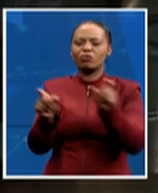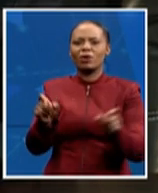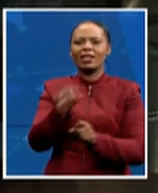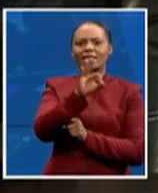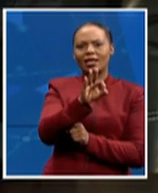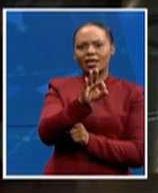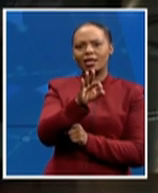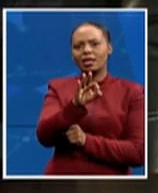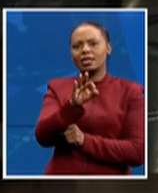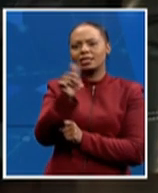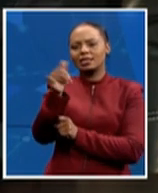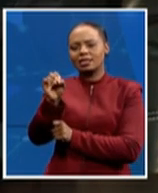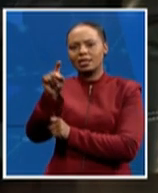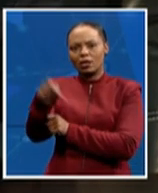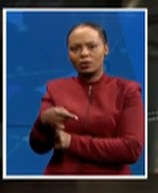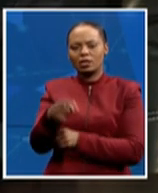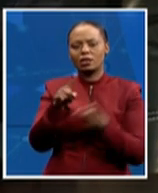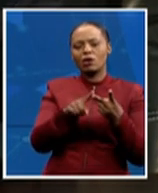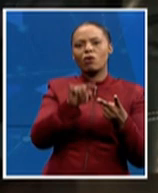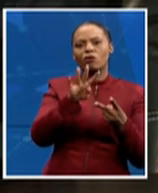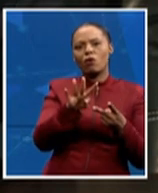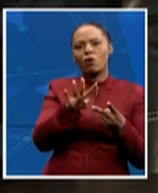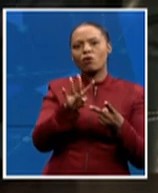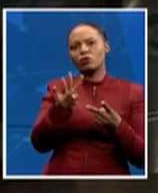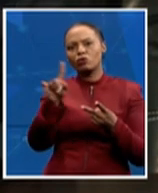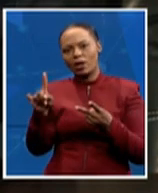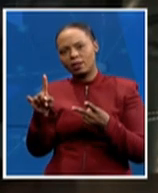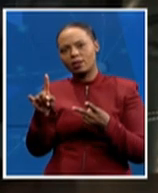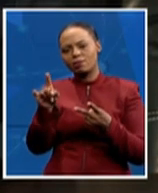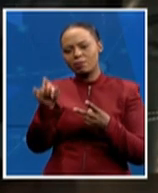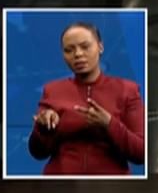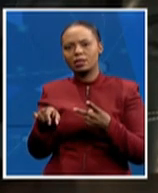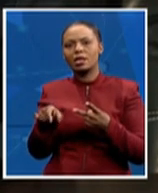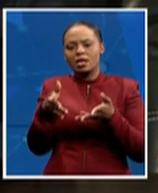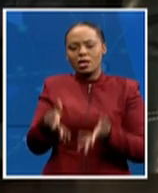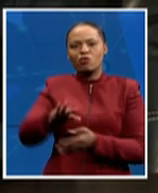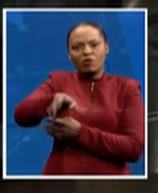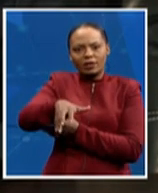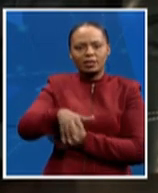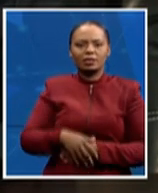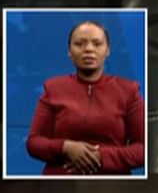360,451 people in the province. This is made up of